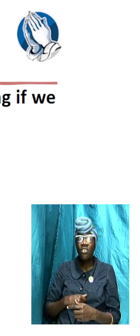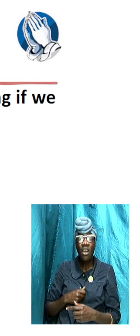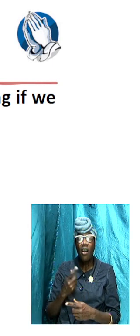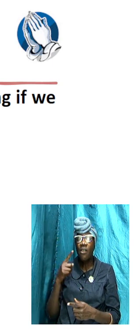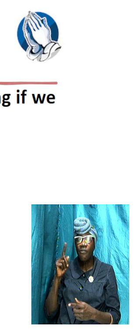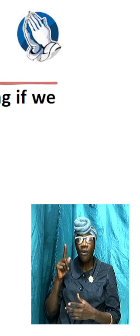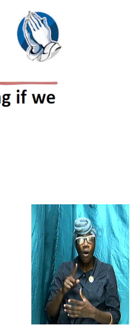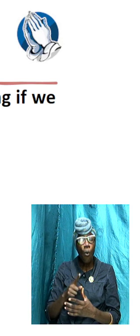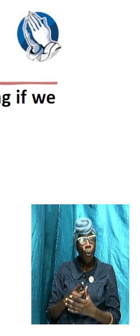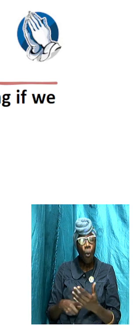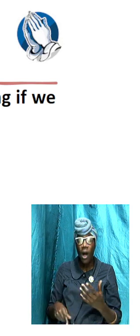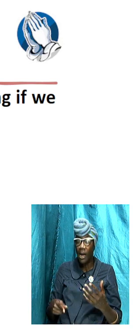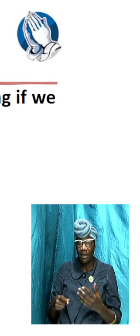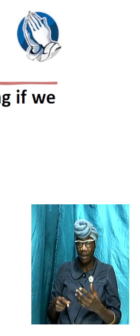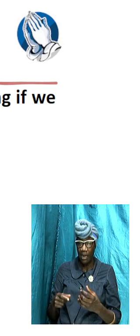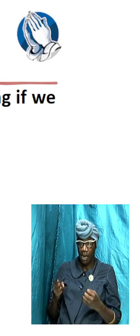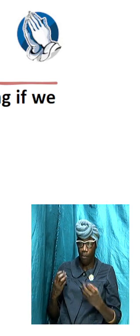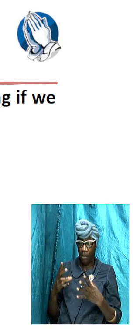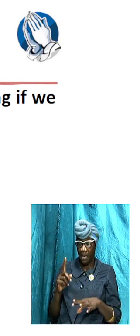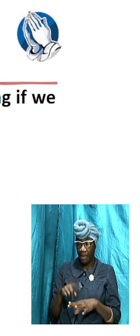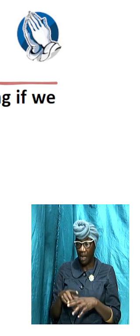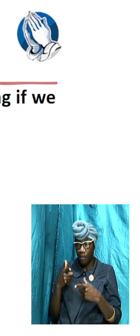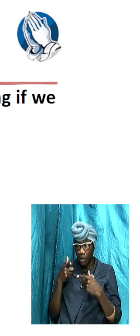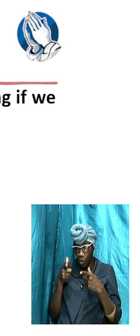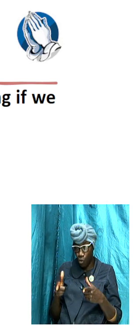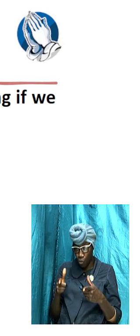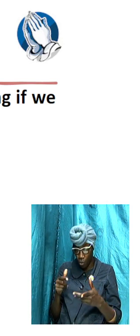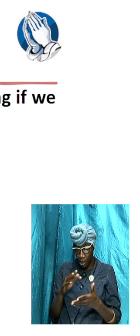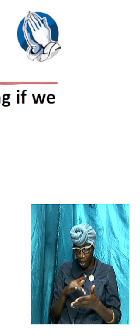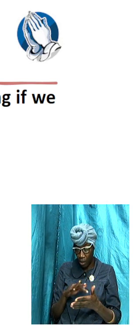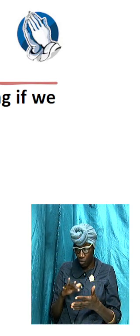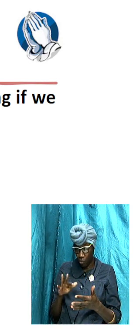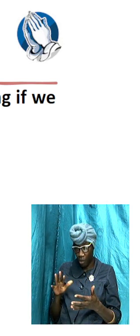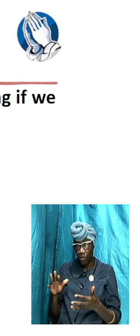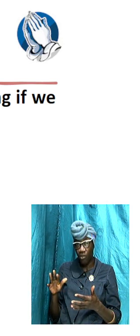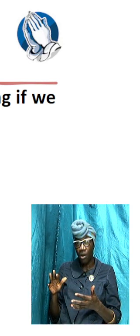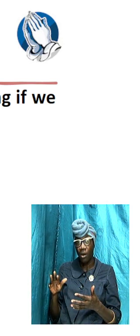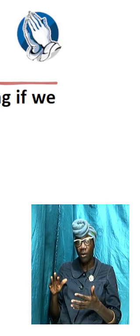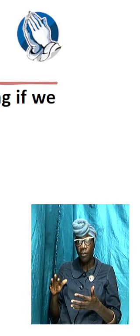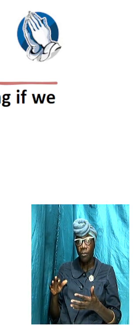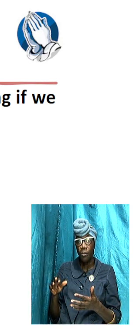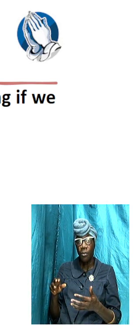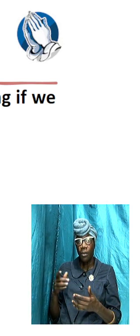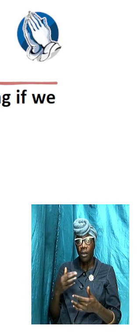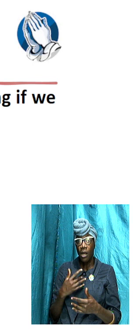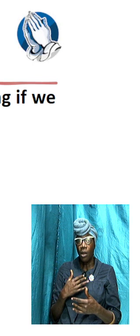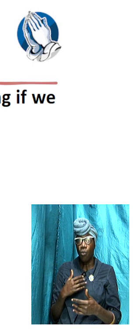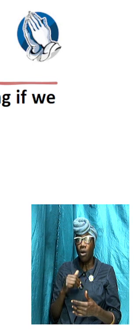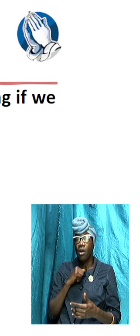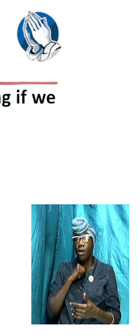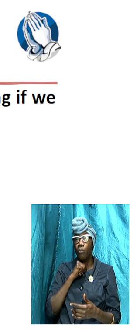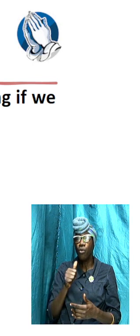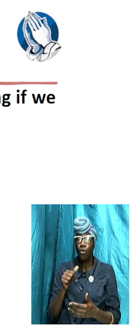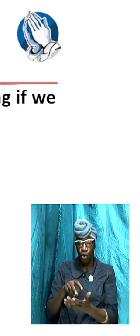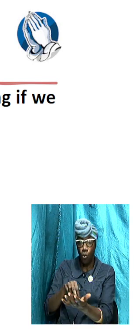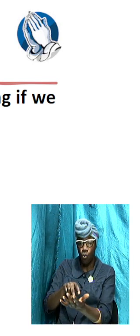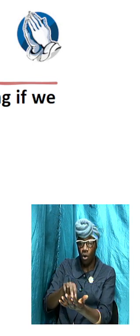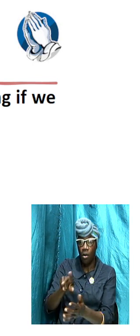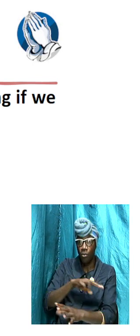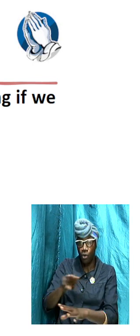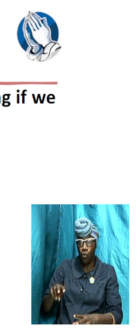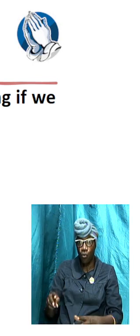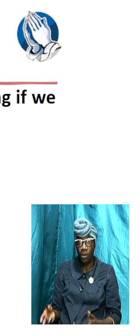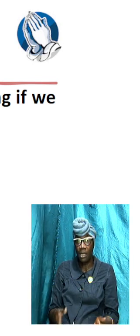many times we look in scriptures and the list goes on. The worm is not going to die. The fire is not going to